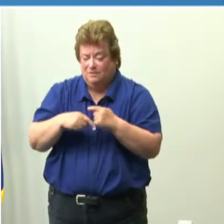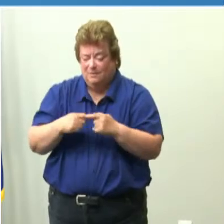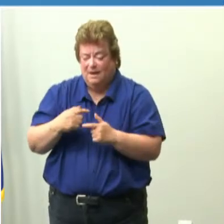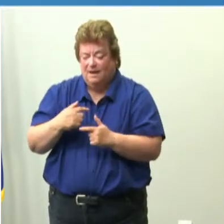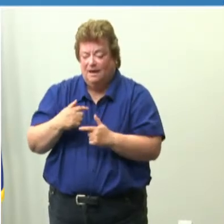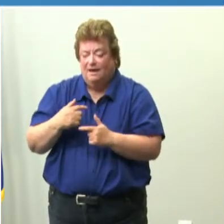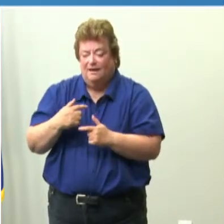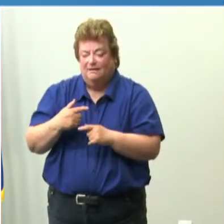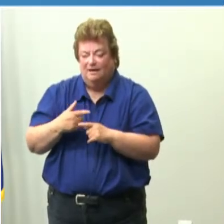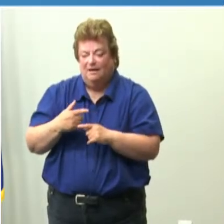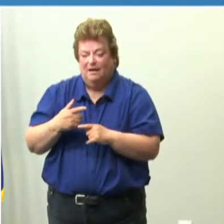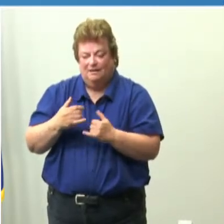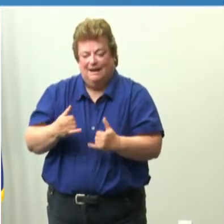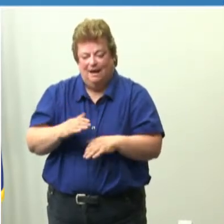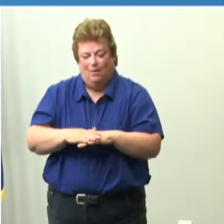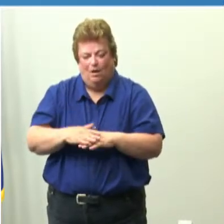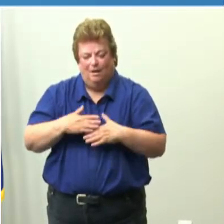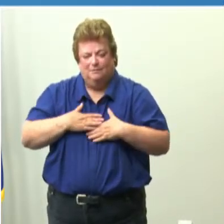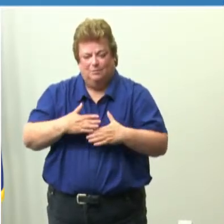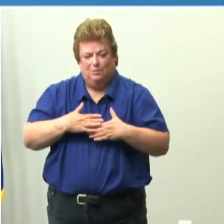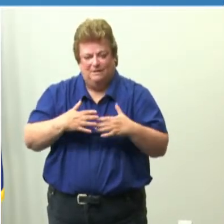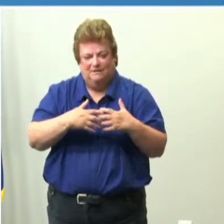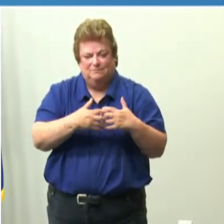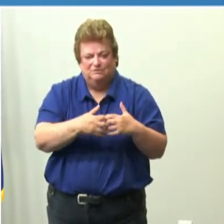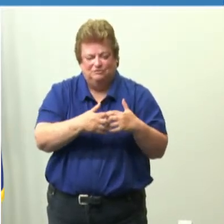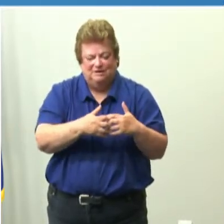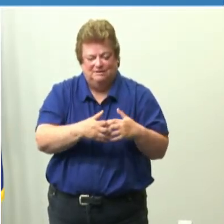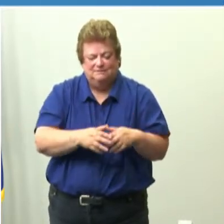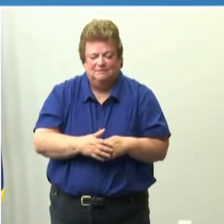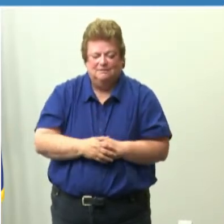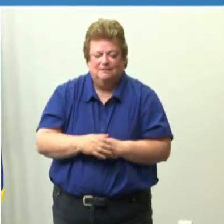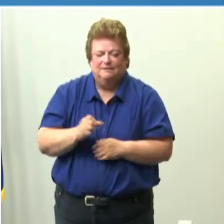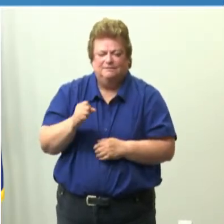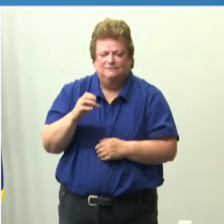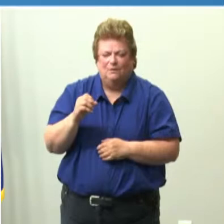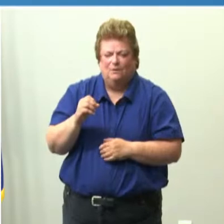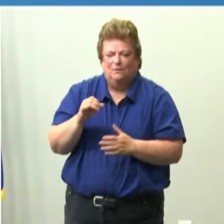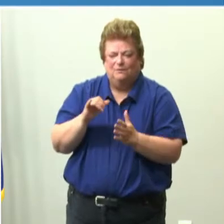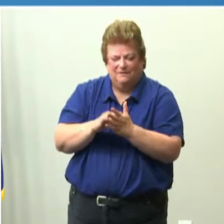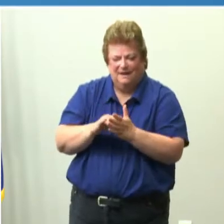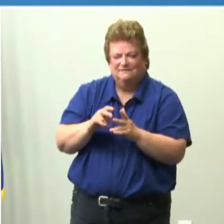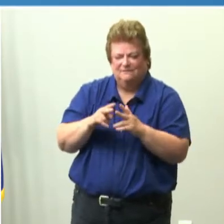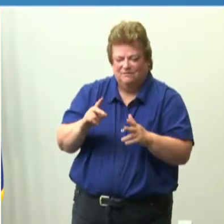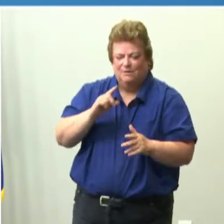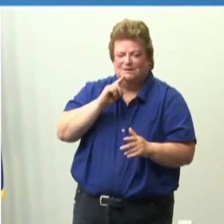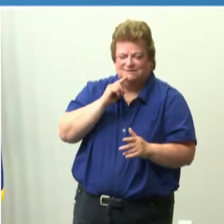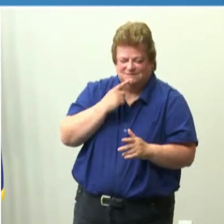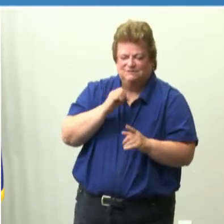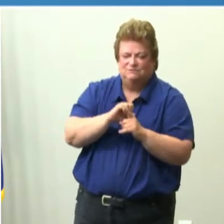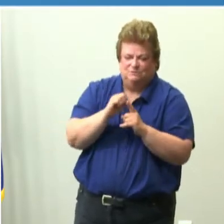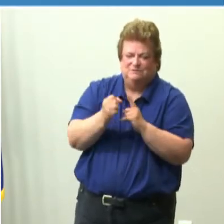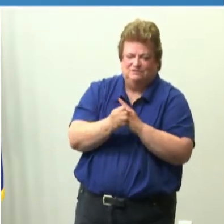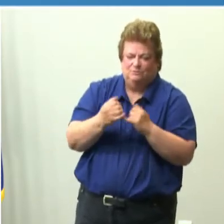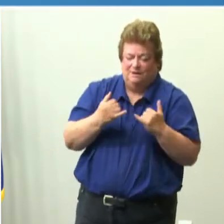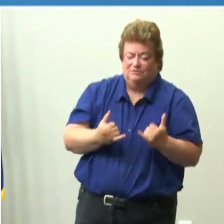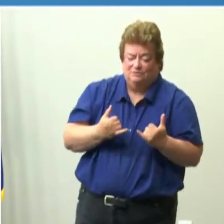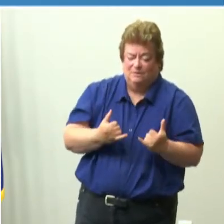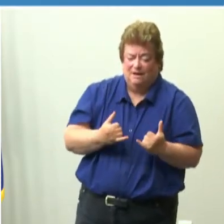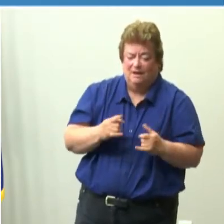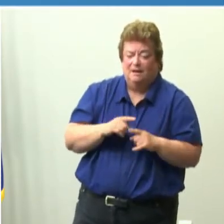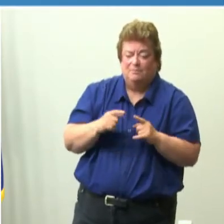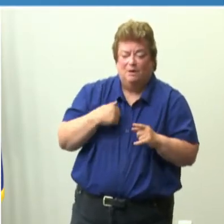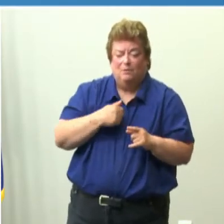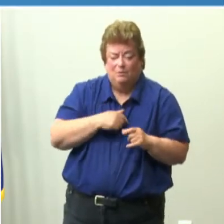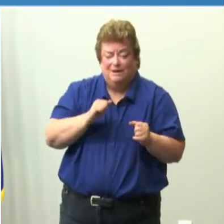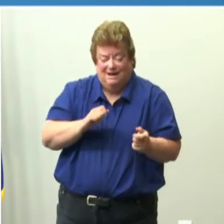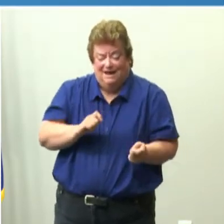are from Lancaster County. So this is really a very serious situation for us, but we can turn it around,